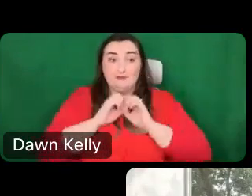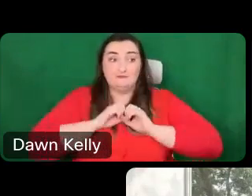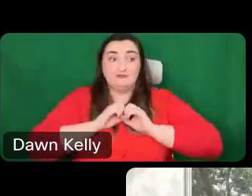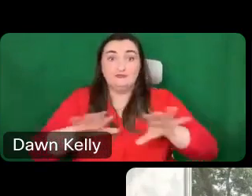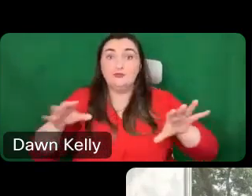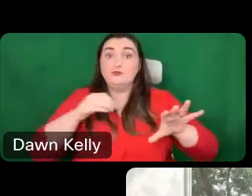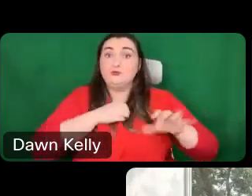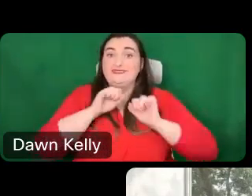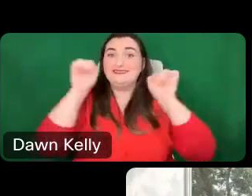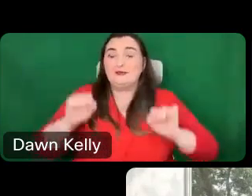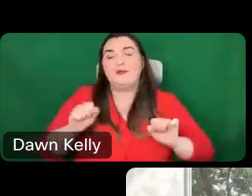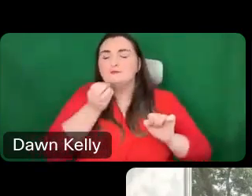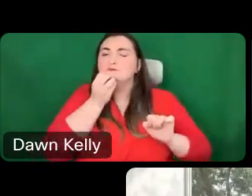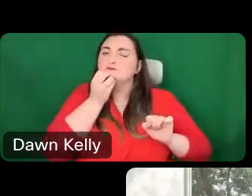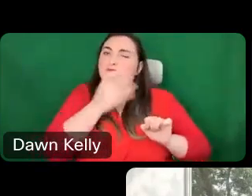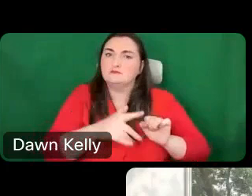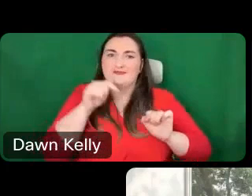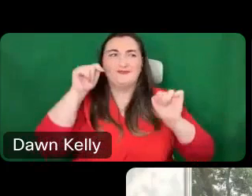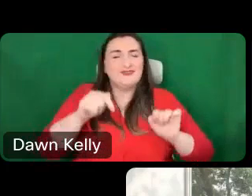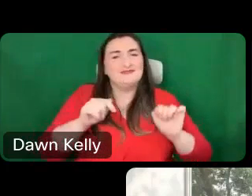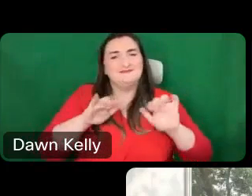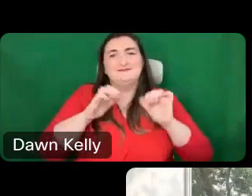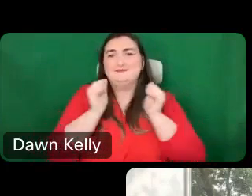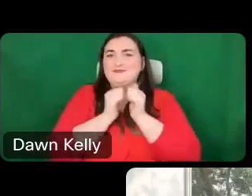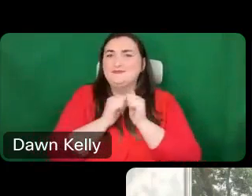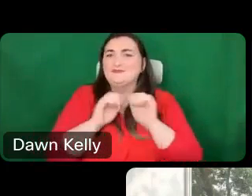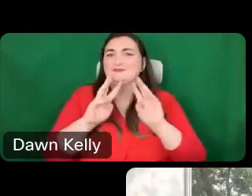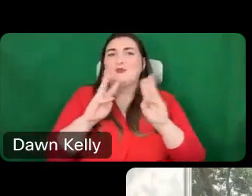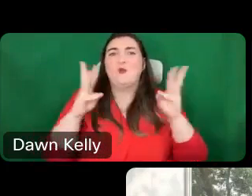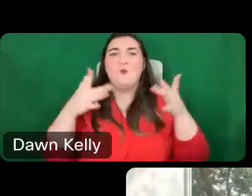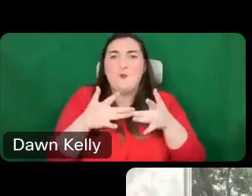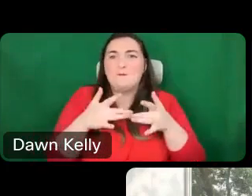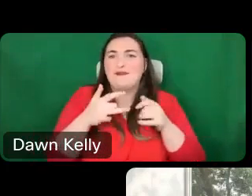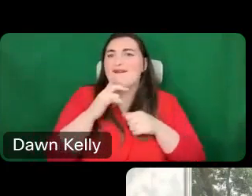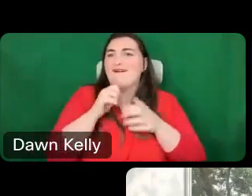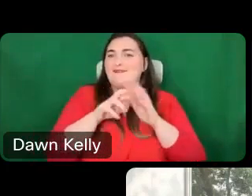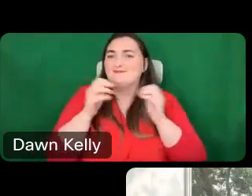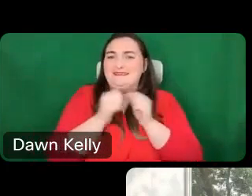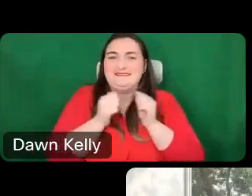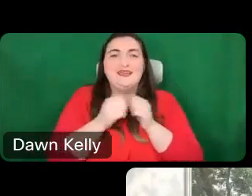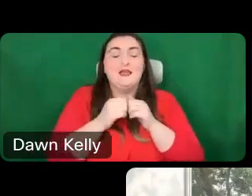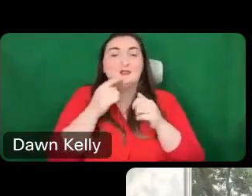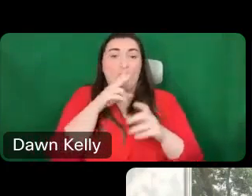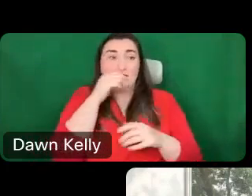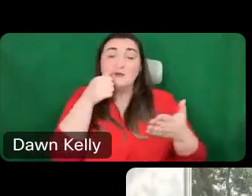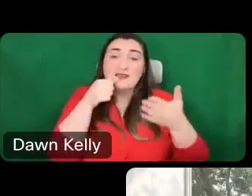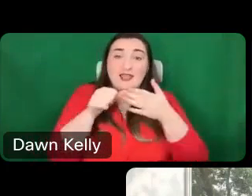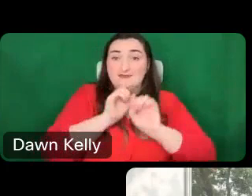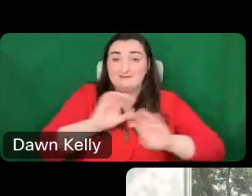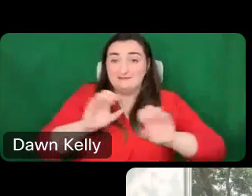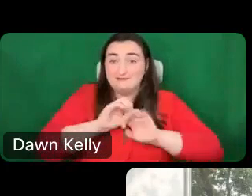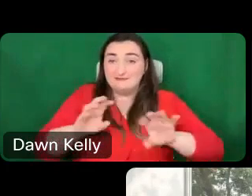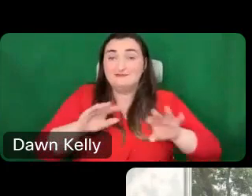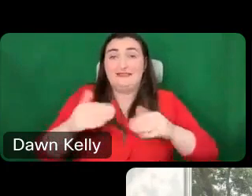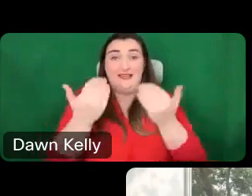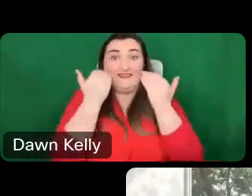And that's the beauty of these webinars, and all the, you know, the newsletters and things like that. It's getting that information